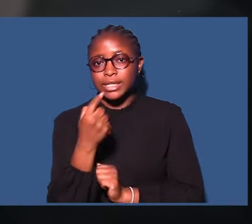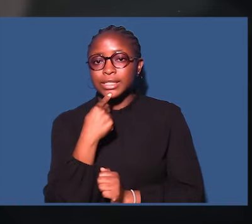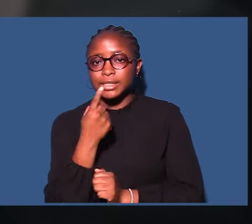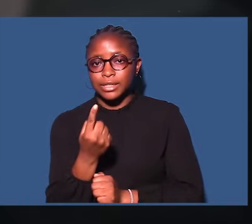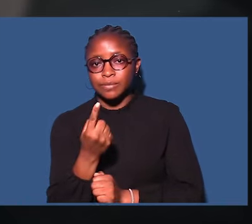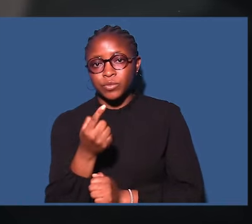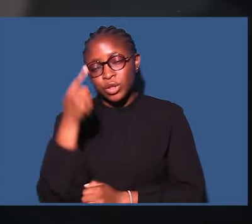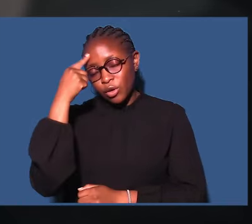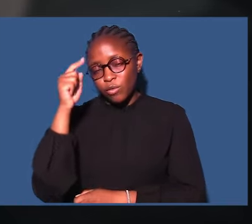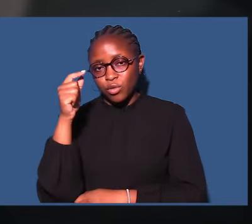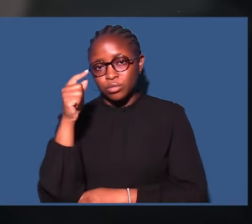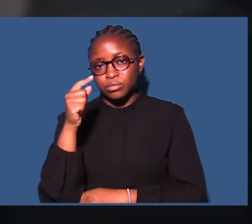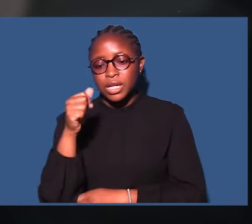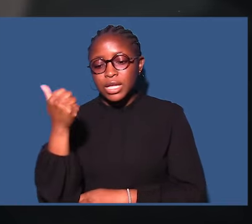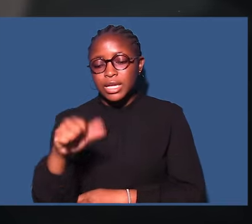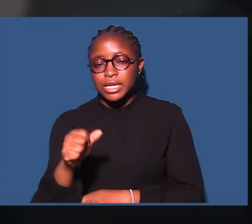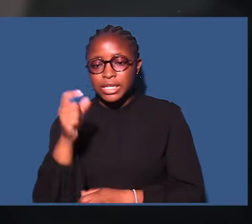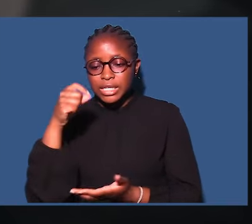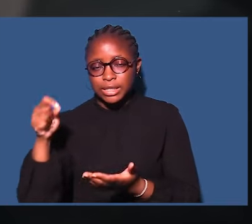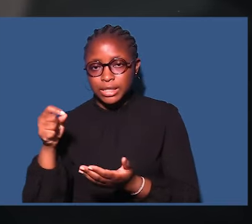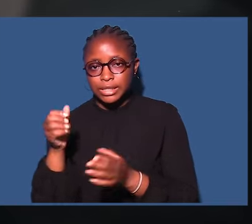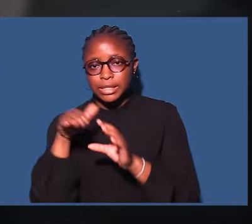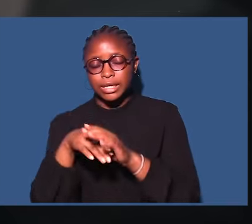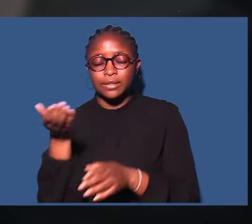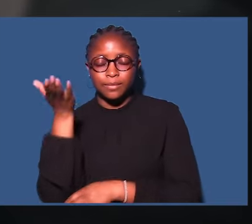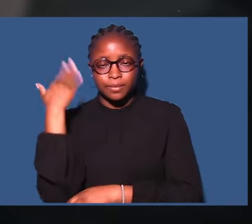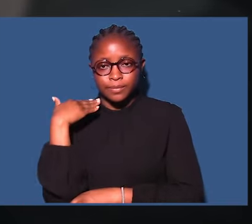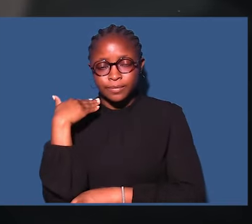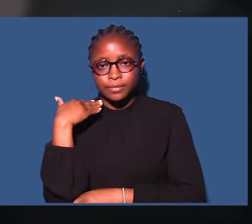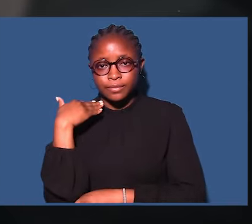was written in the past